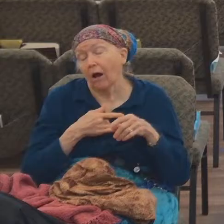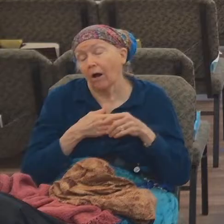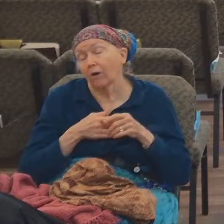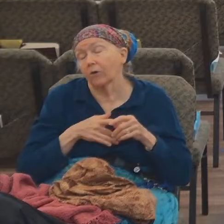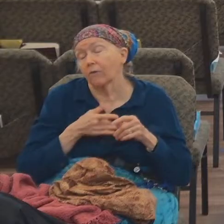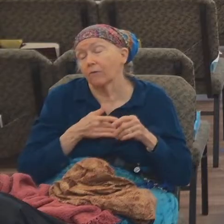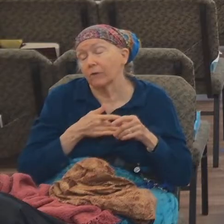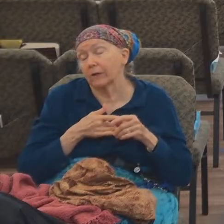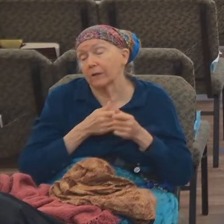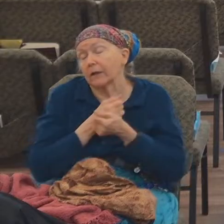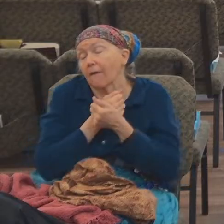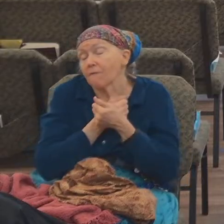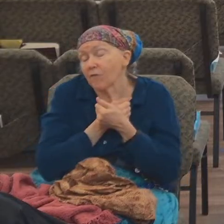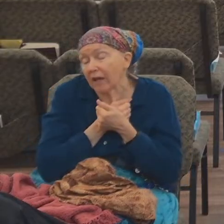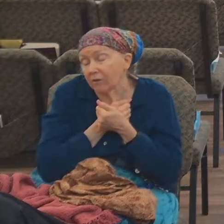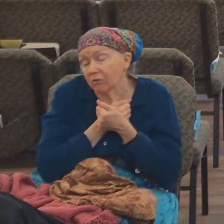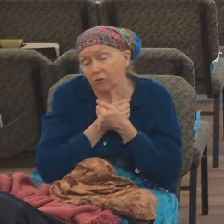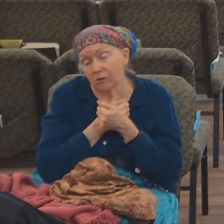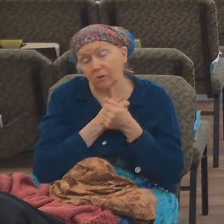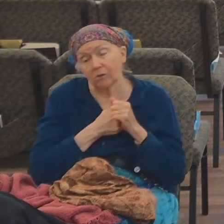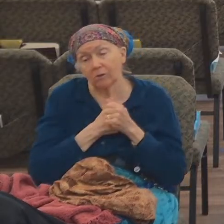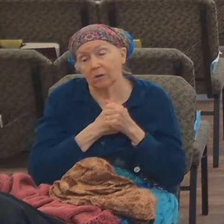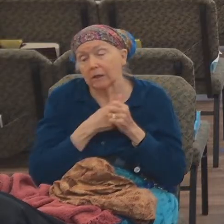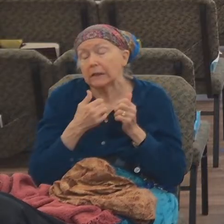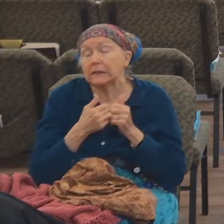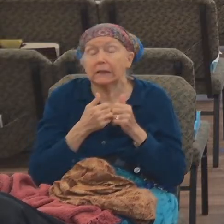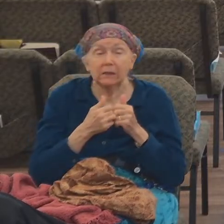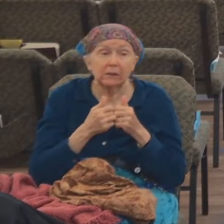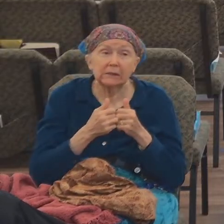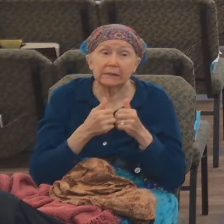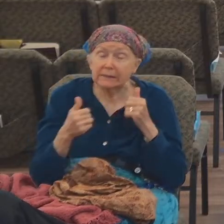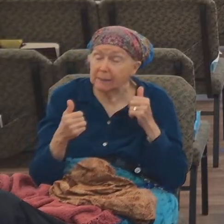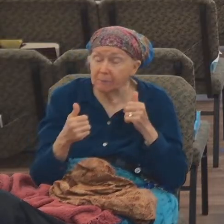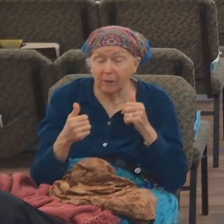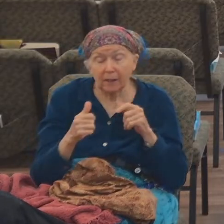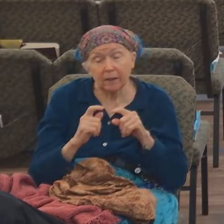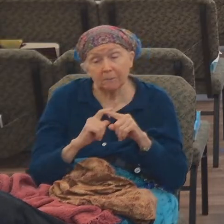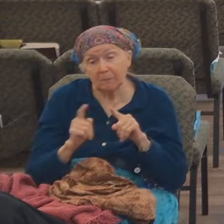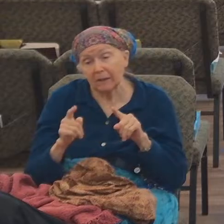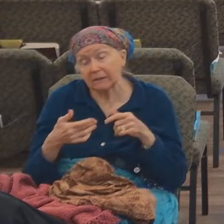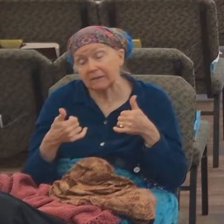That goes back to this word, separated, orphaned. Okay? You guys see that?